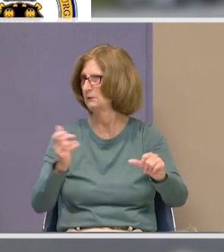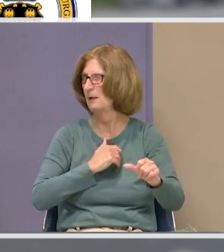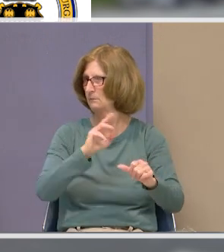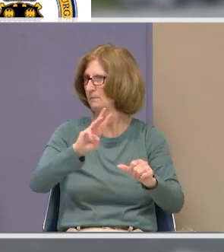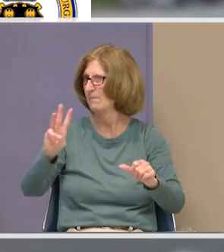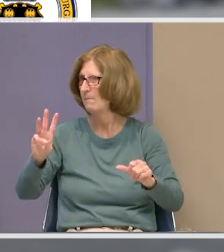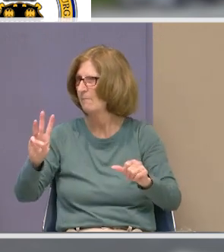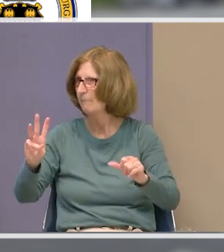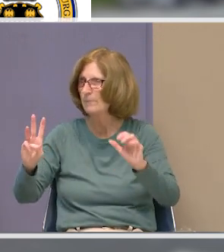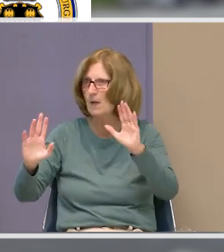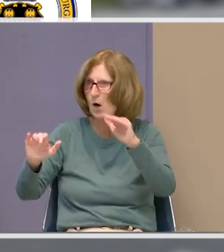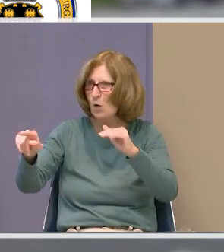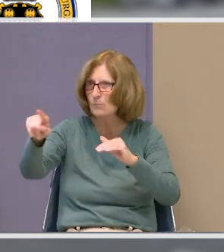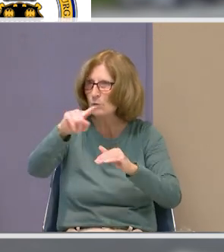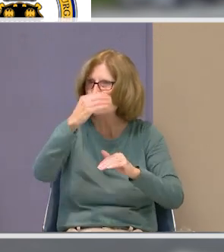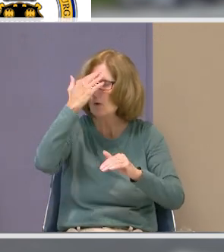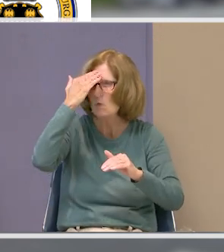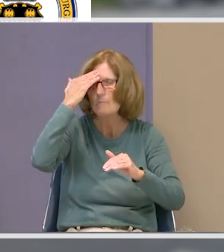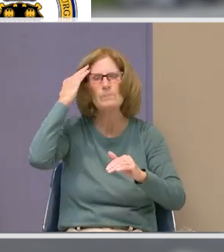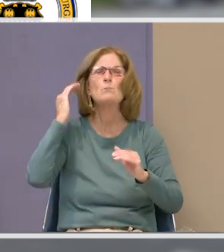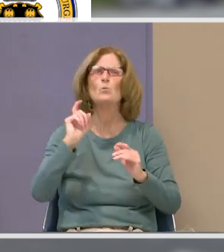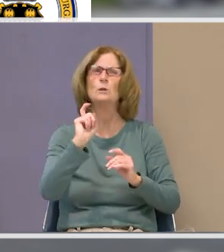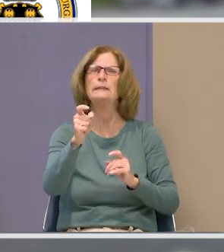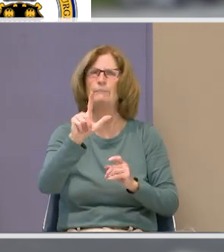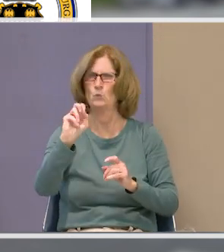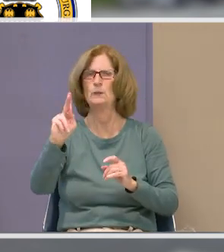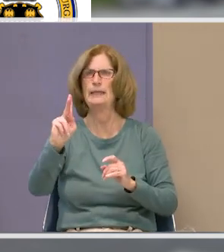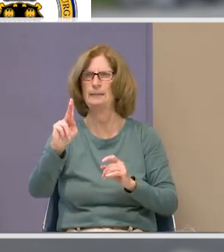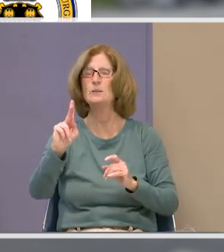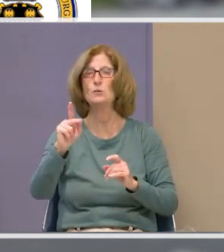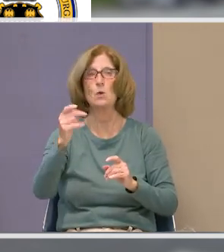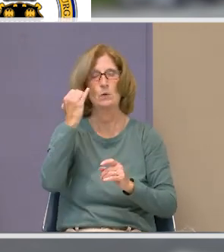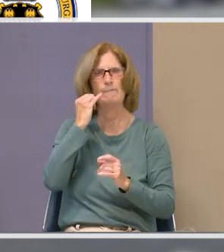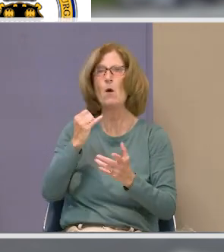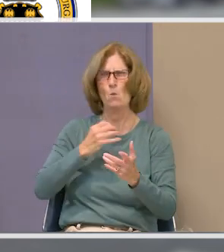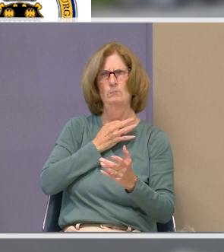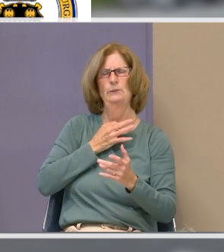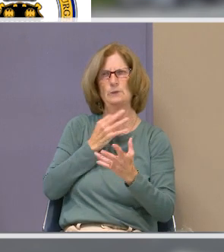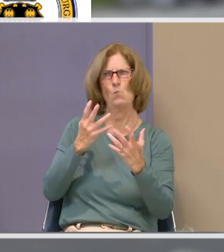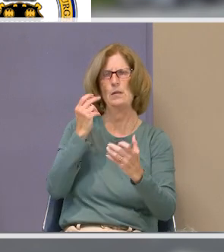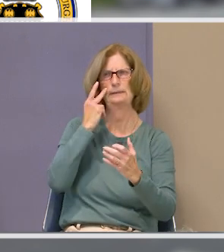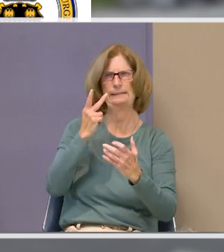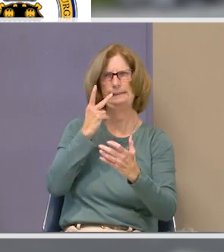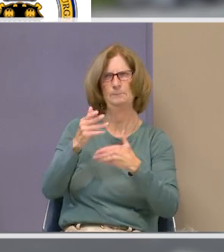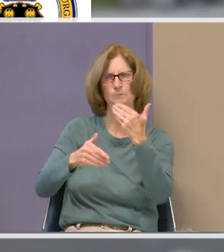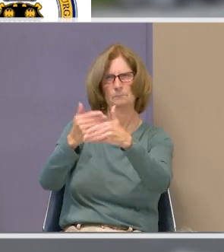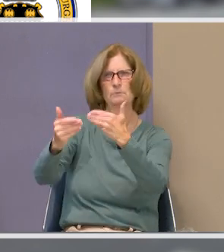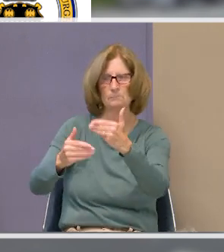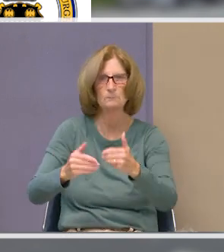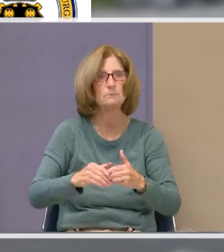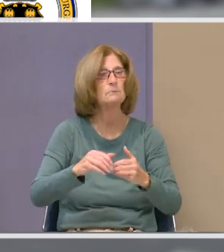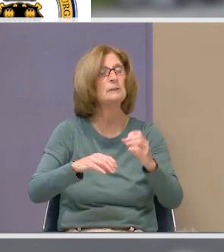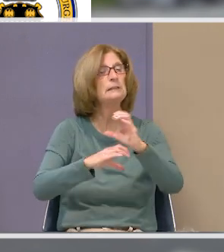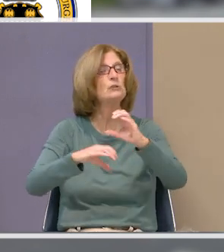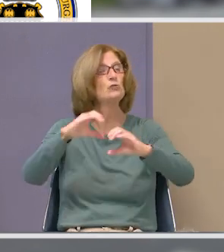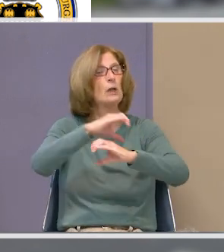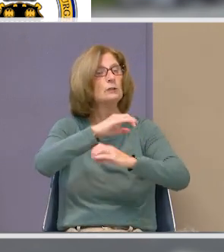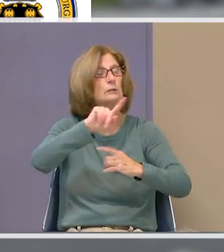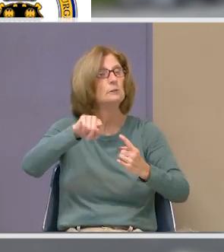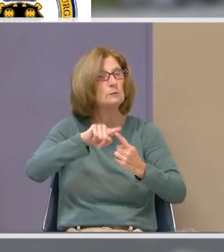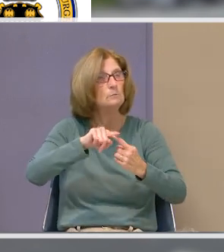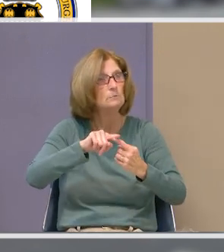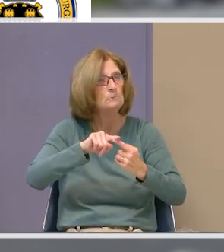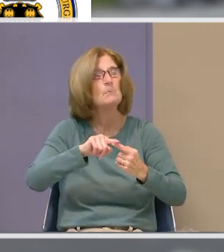hope you all are familiar with that. We're going to have a link to that later that you guys can follow this project on. Construction will begin in the summer of